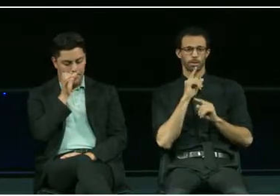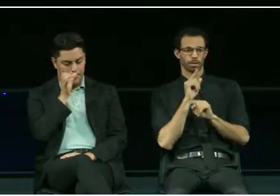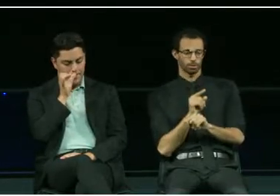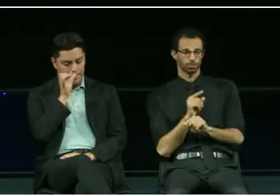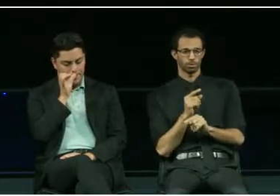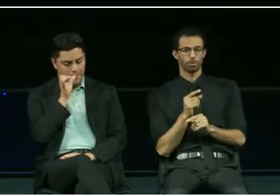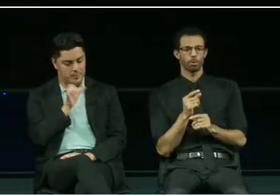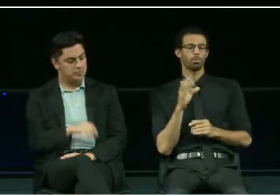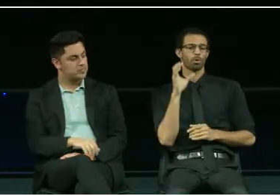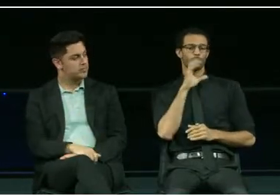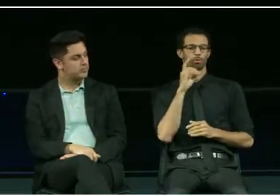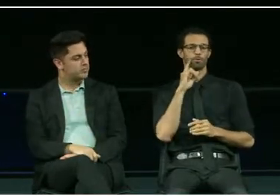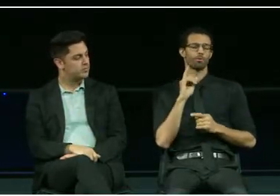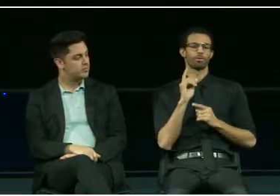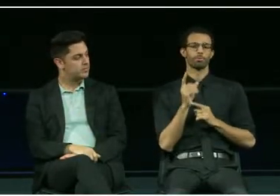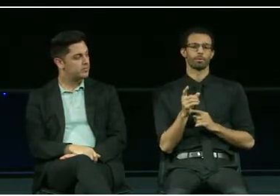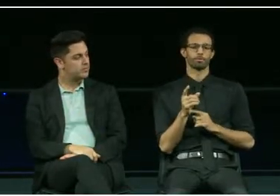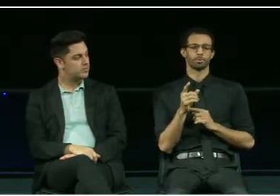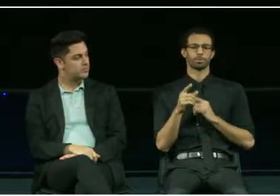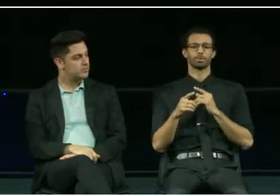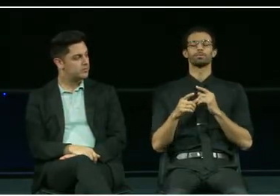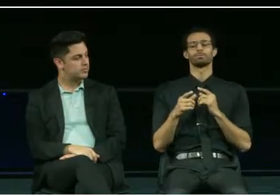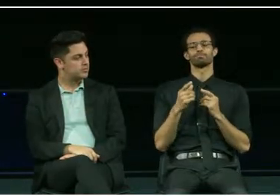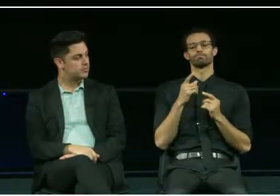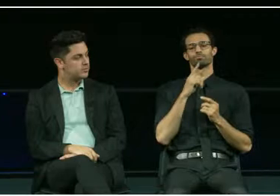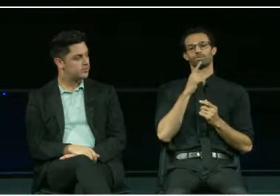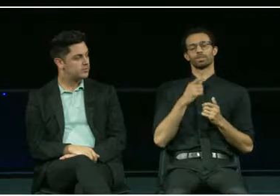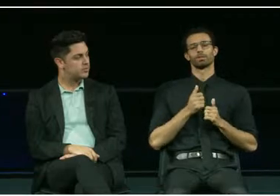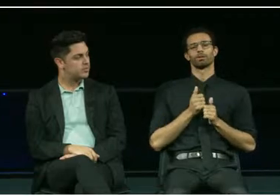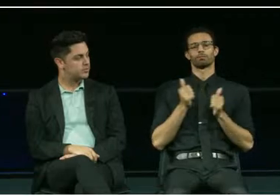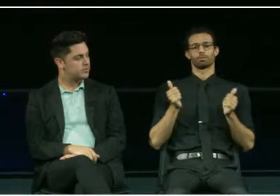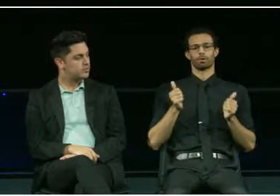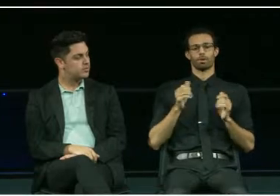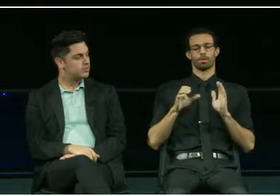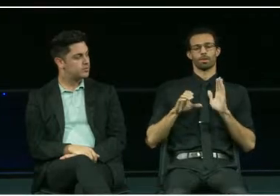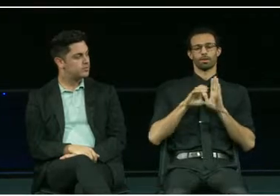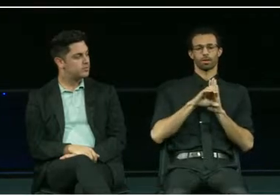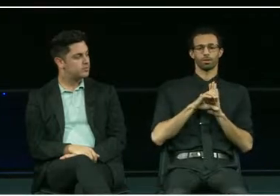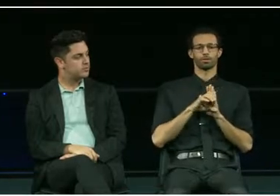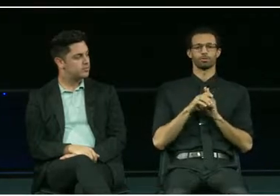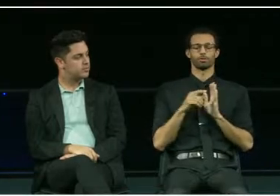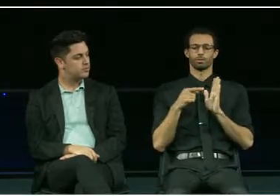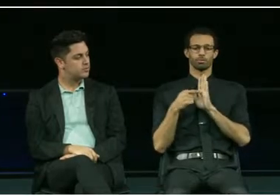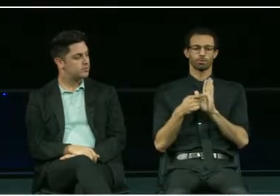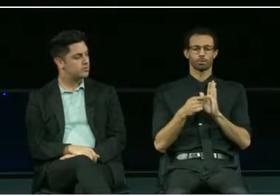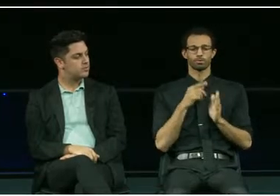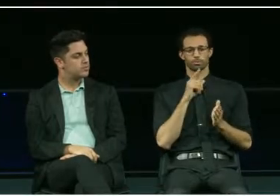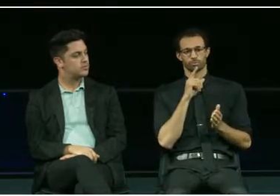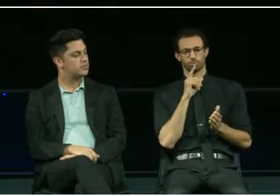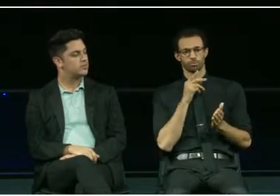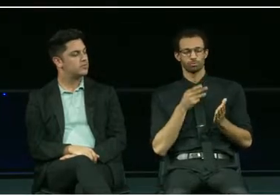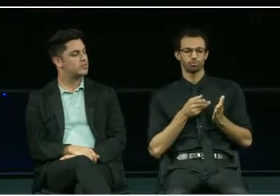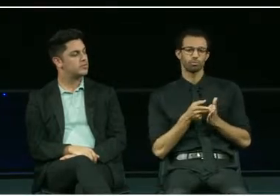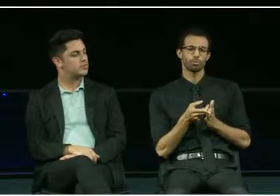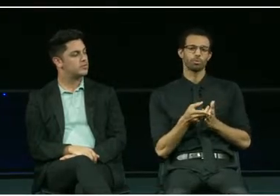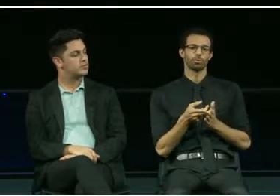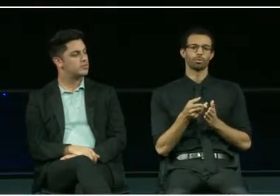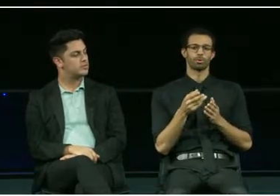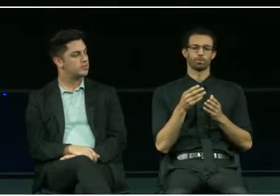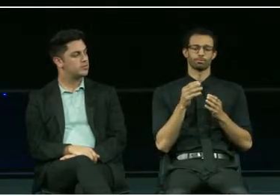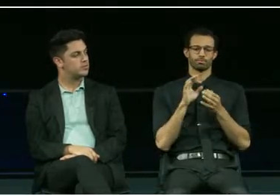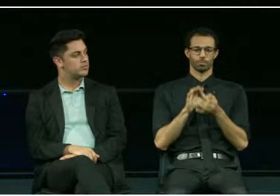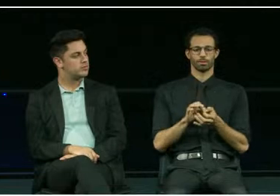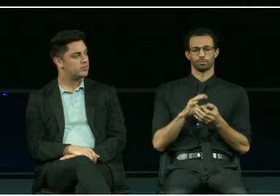looking for moments that would reveal our characters, reveal truth about the story.